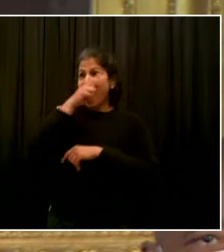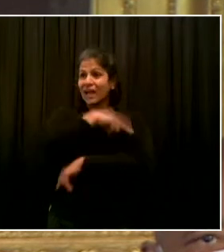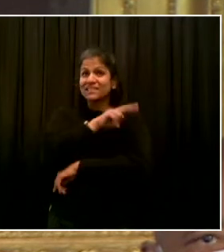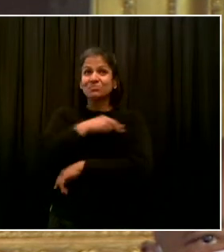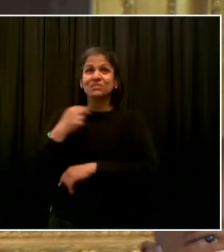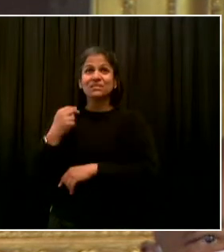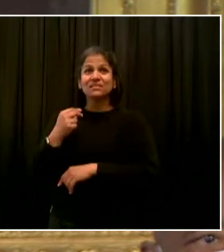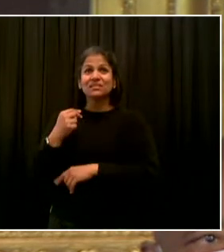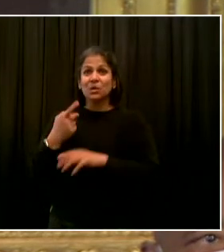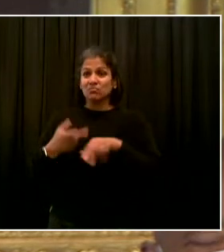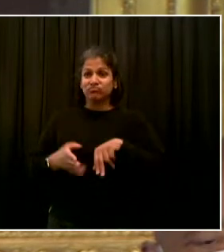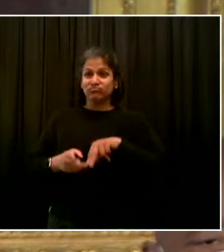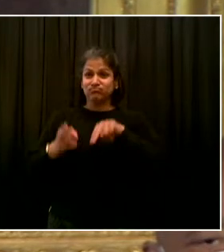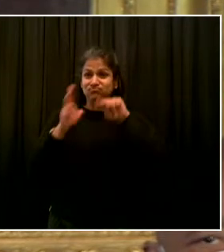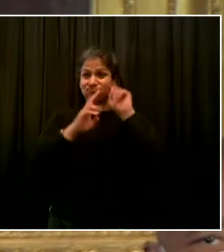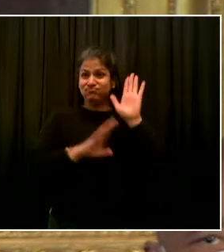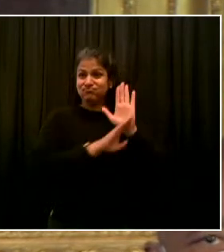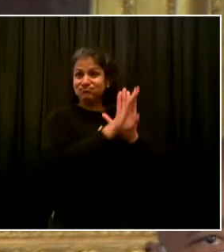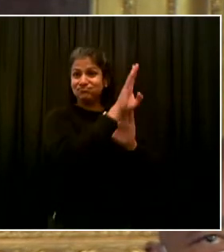age group